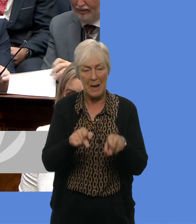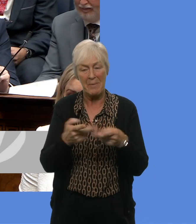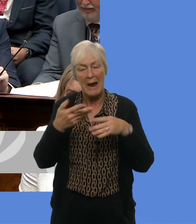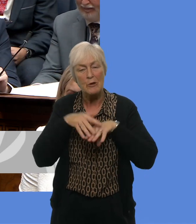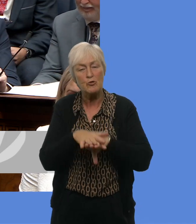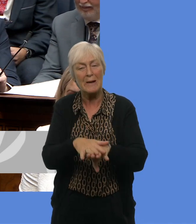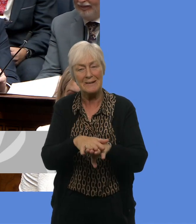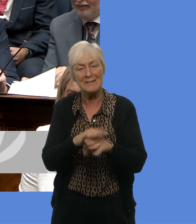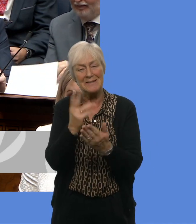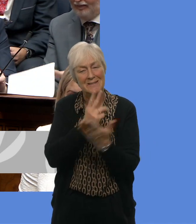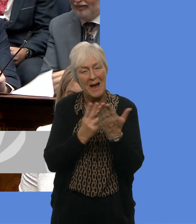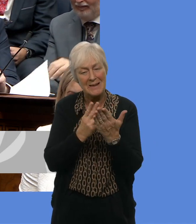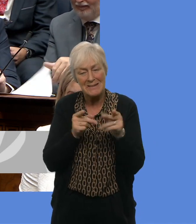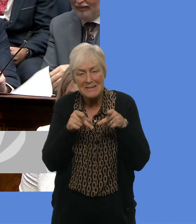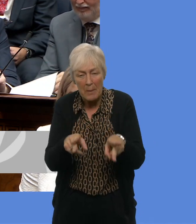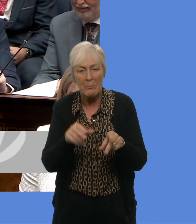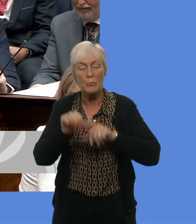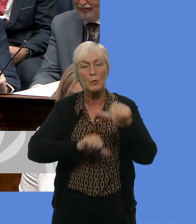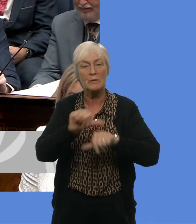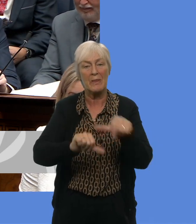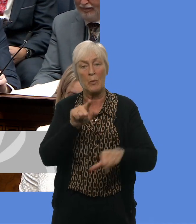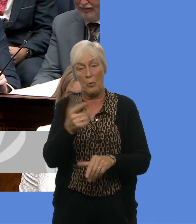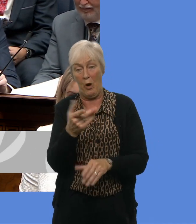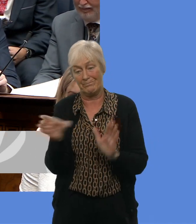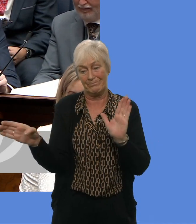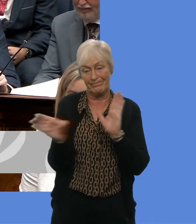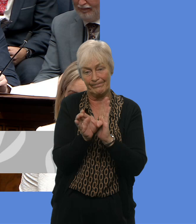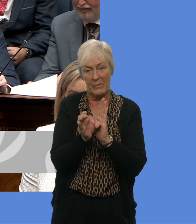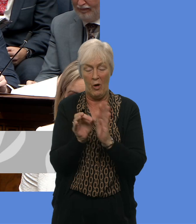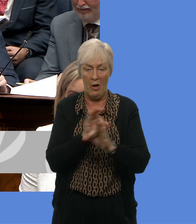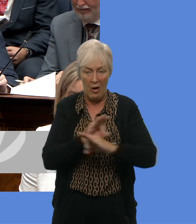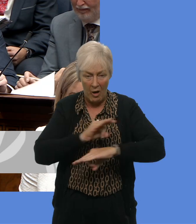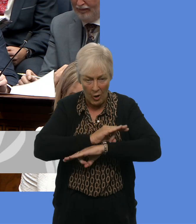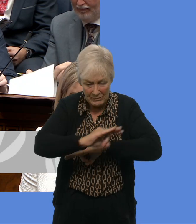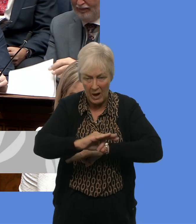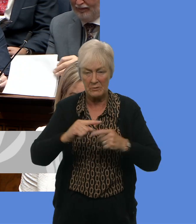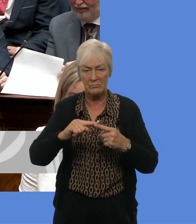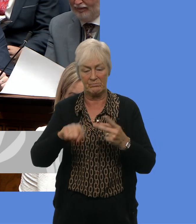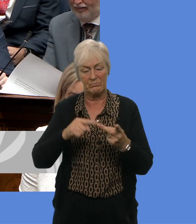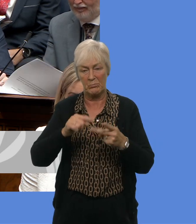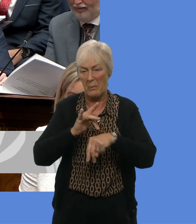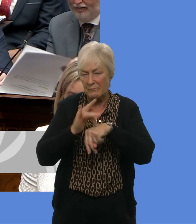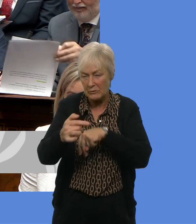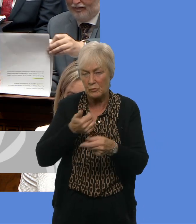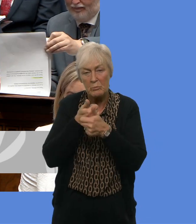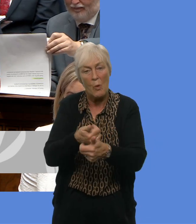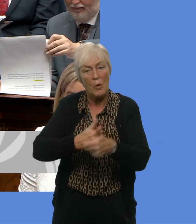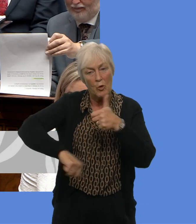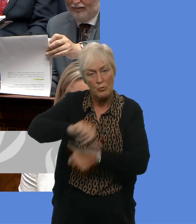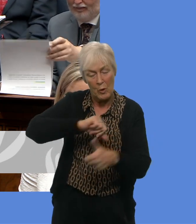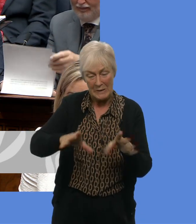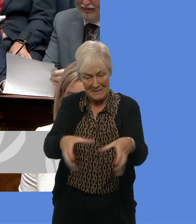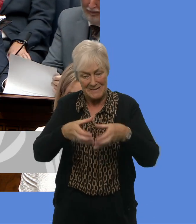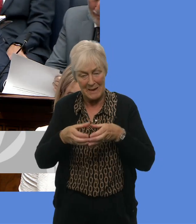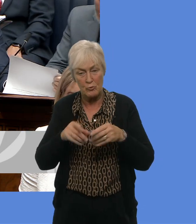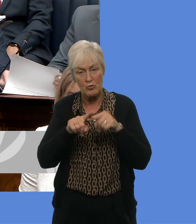design type process. That's when you appoint your architect and the professional support is put around that team to try